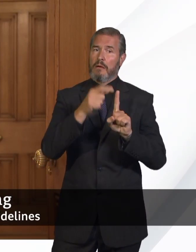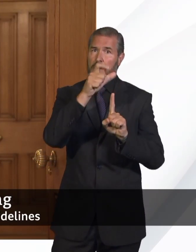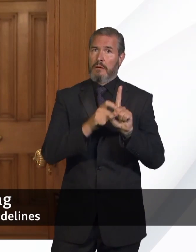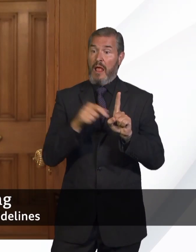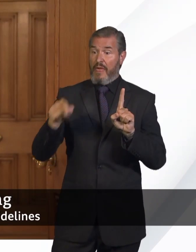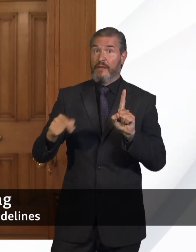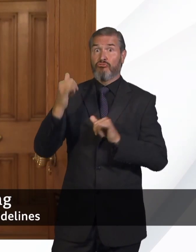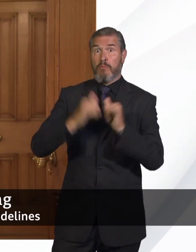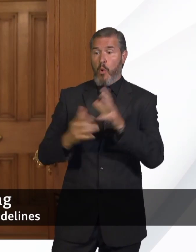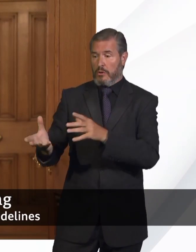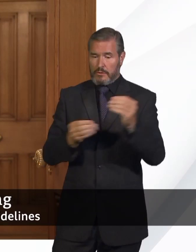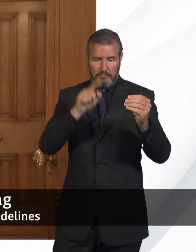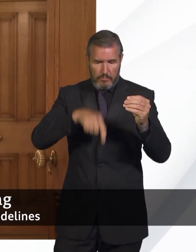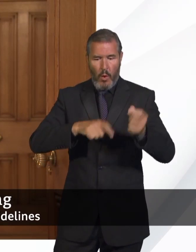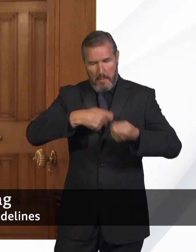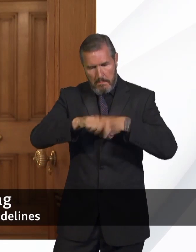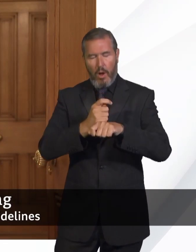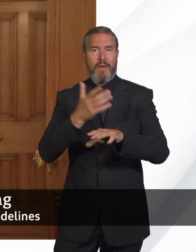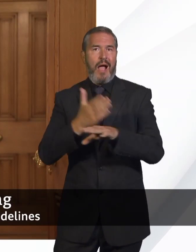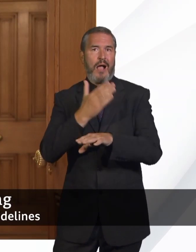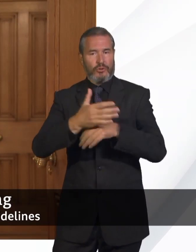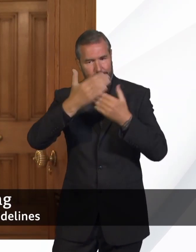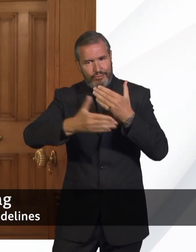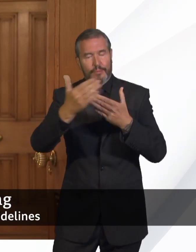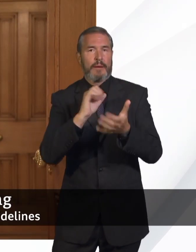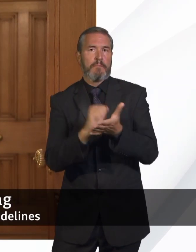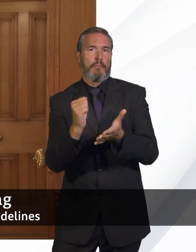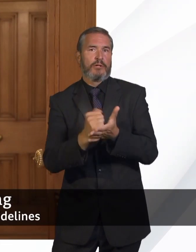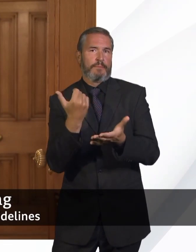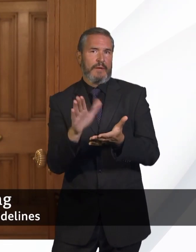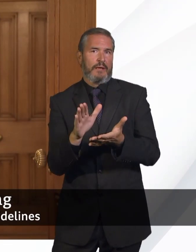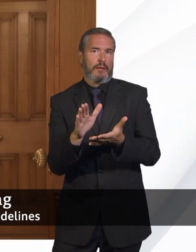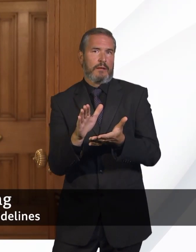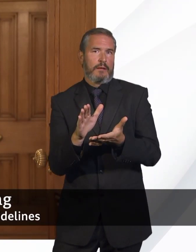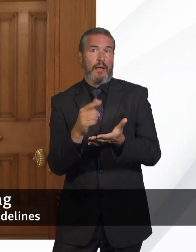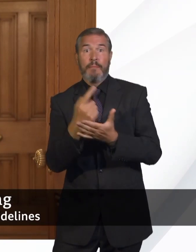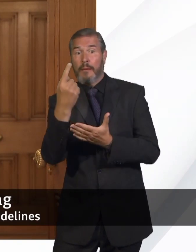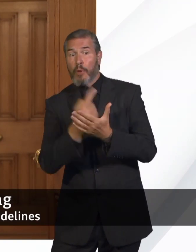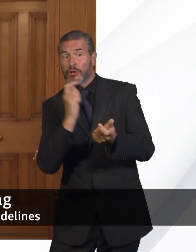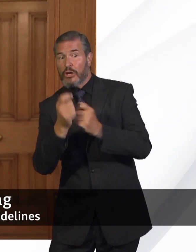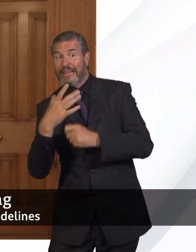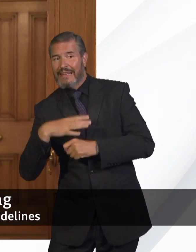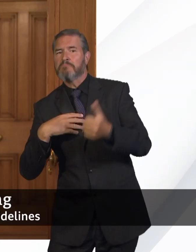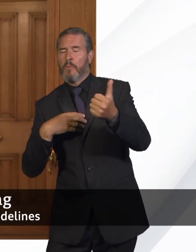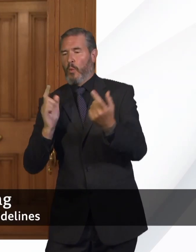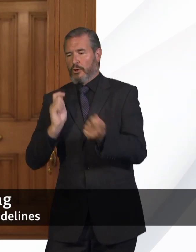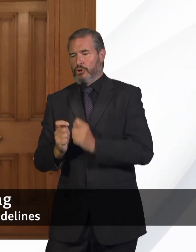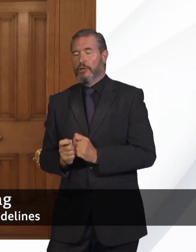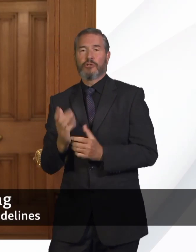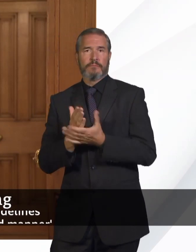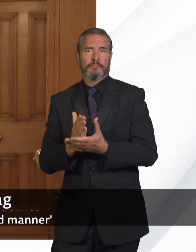this work forward. The terms of reference of that work have been published, and of course, we will look at any policy changes that come out of